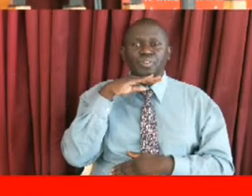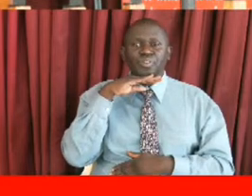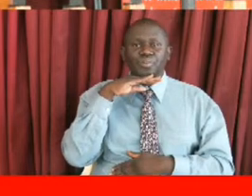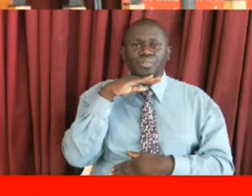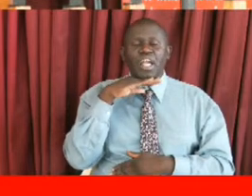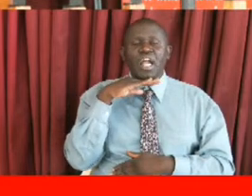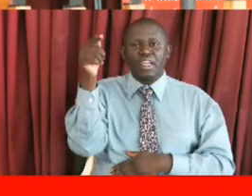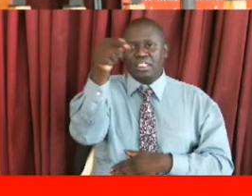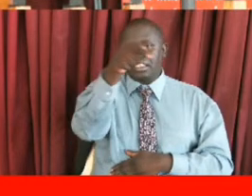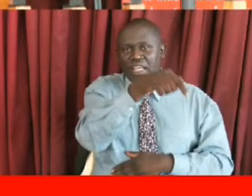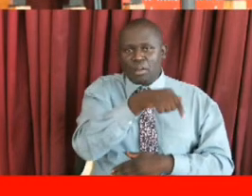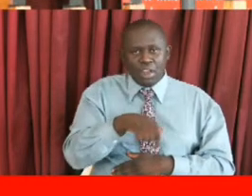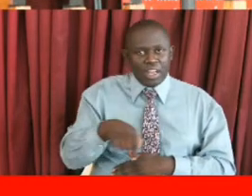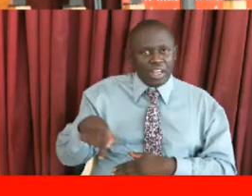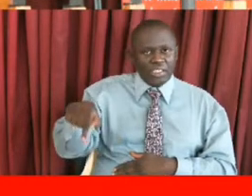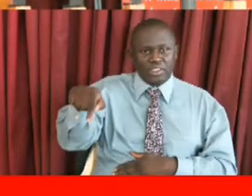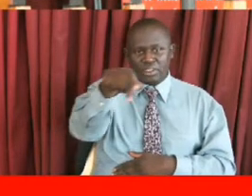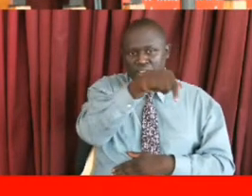Among